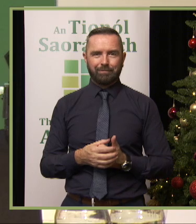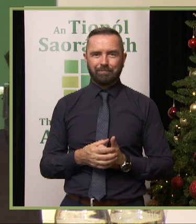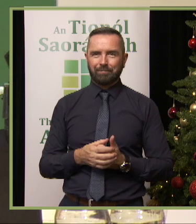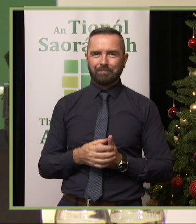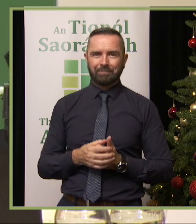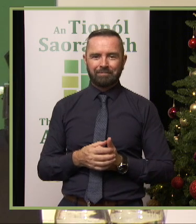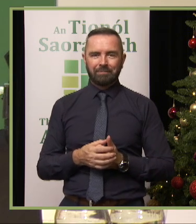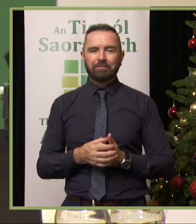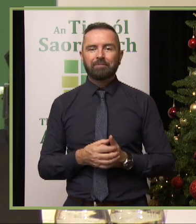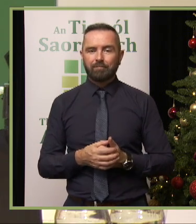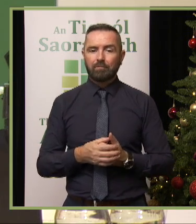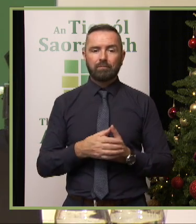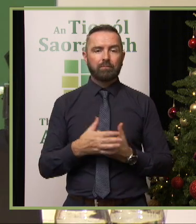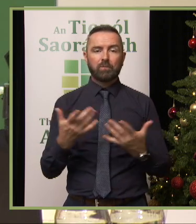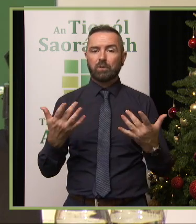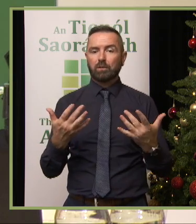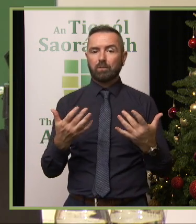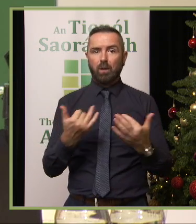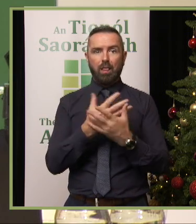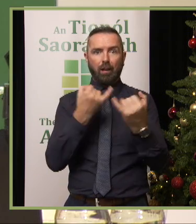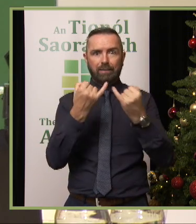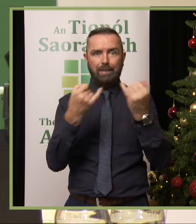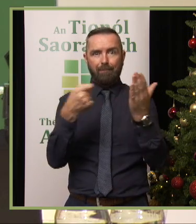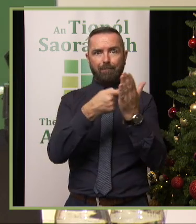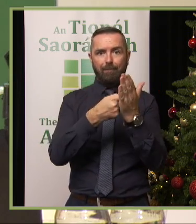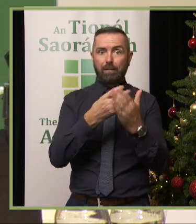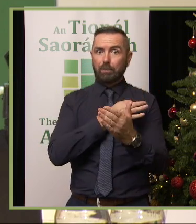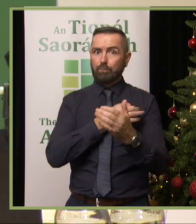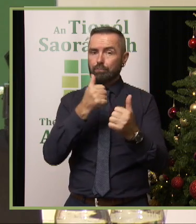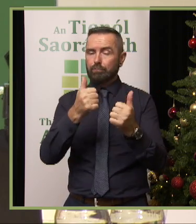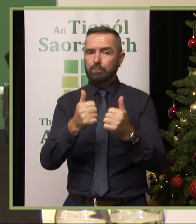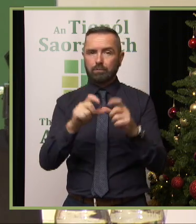and local levels are fully committed. There's a lot of detail in there. It's good. Okay.